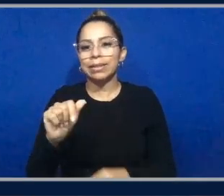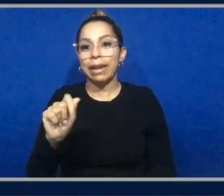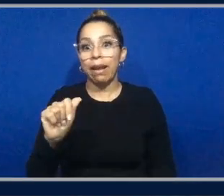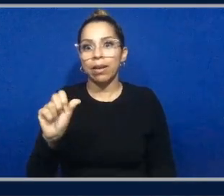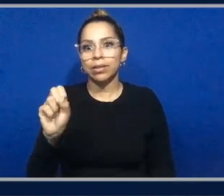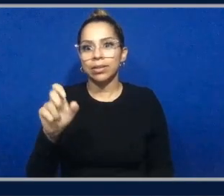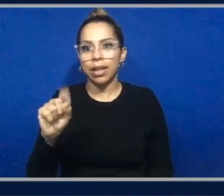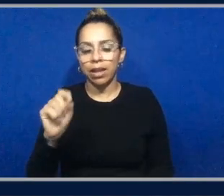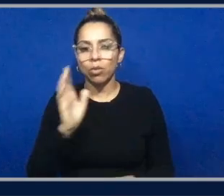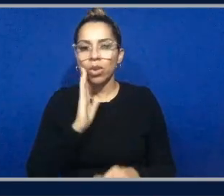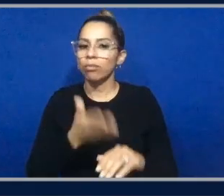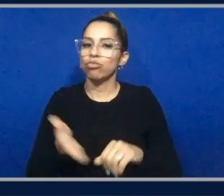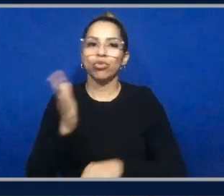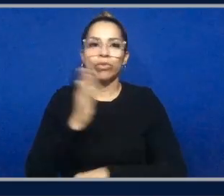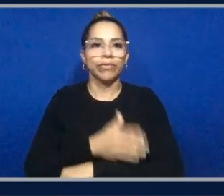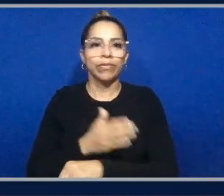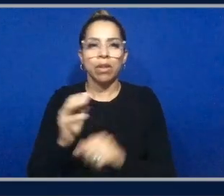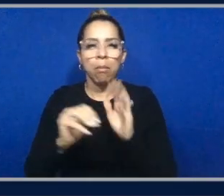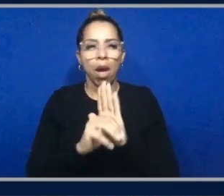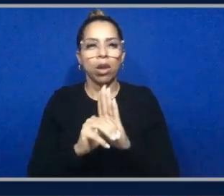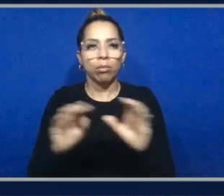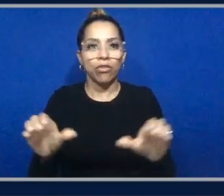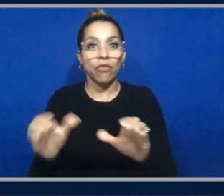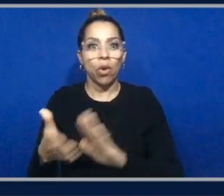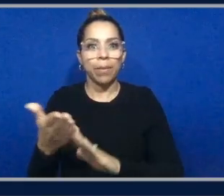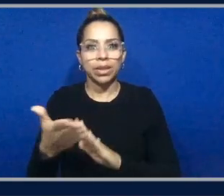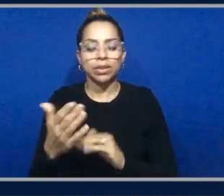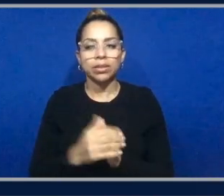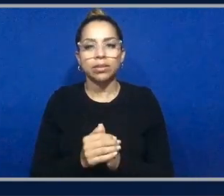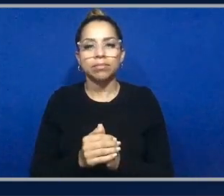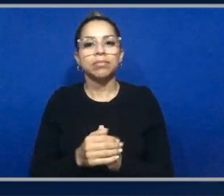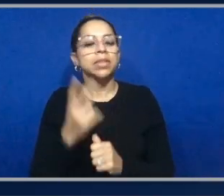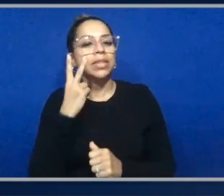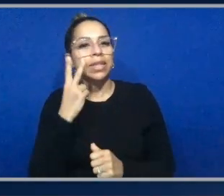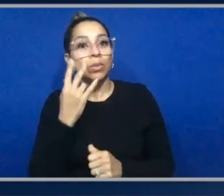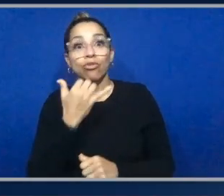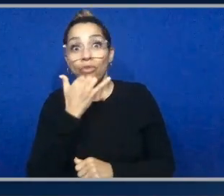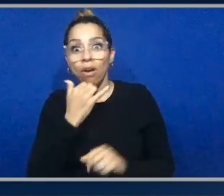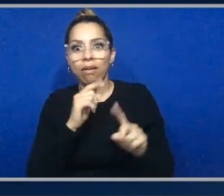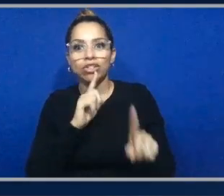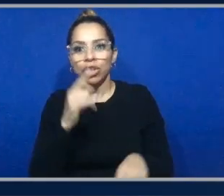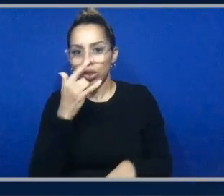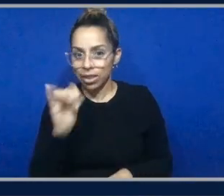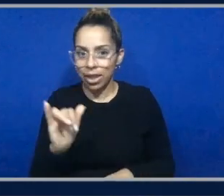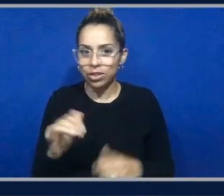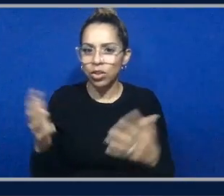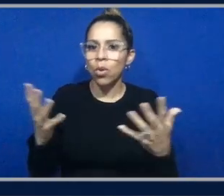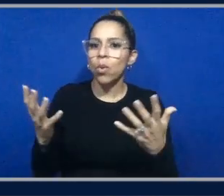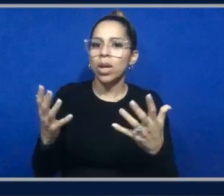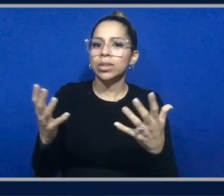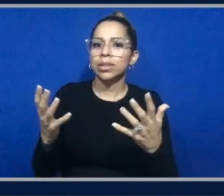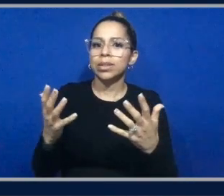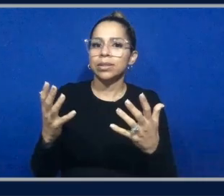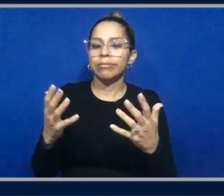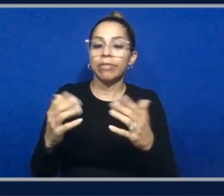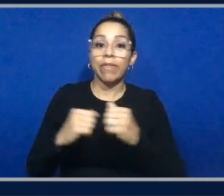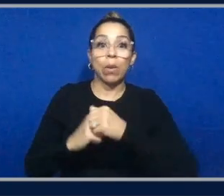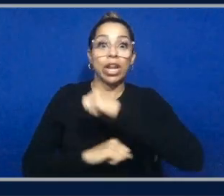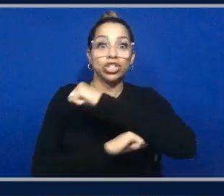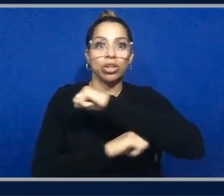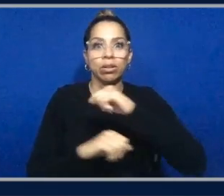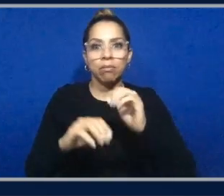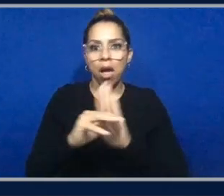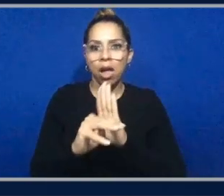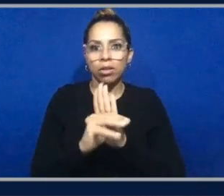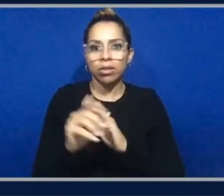answer looks like. Yeah. So what is a foundation model in the context of a generative AI? Just pull one random, don't read it.